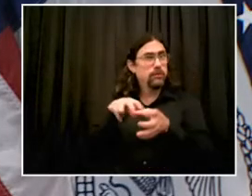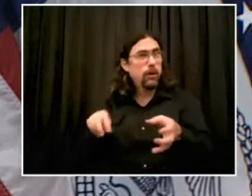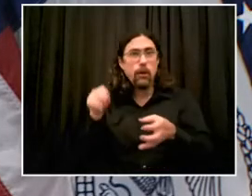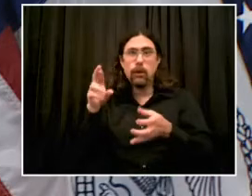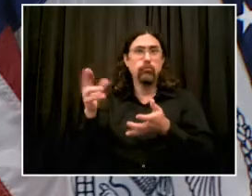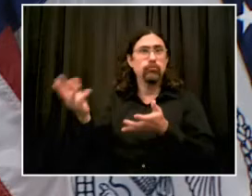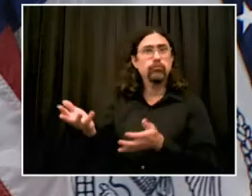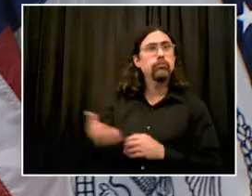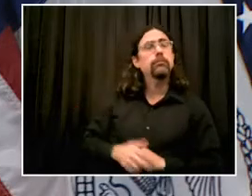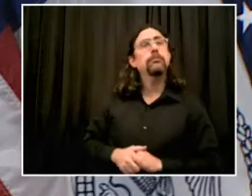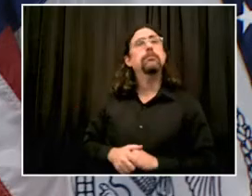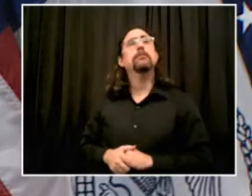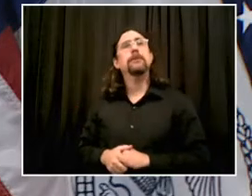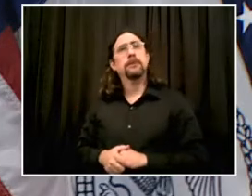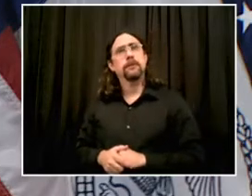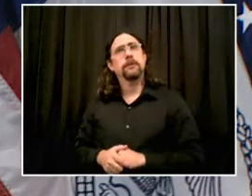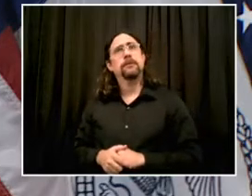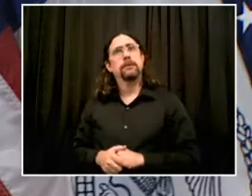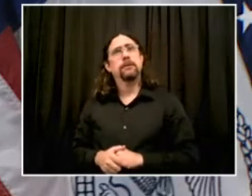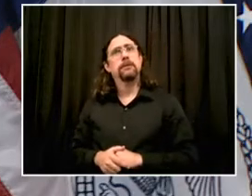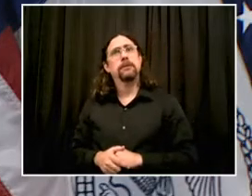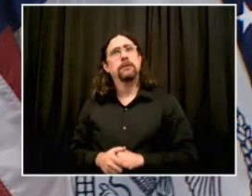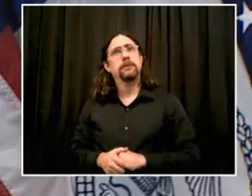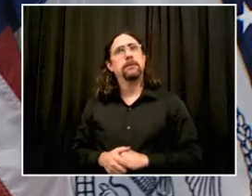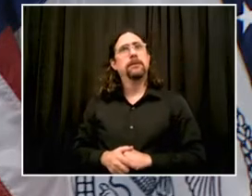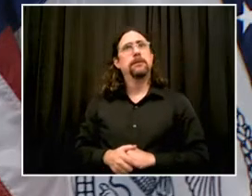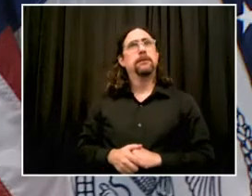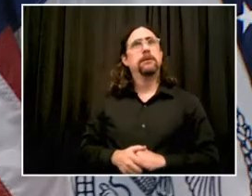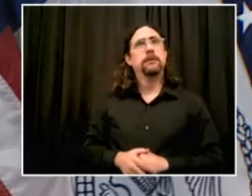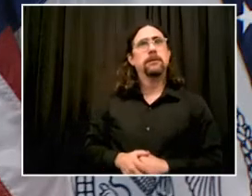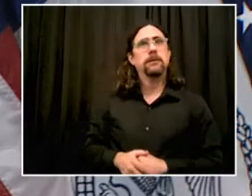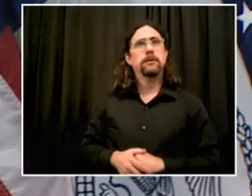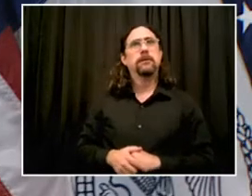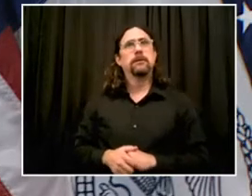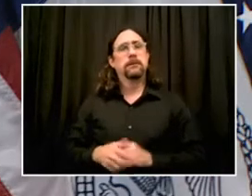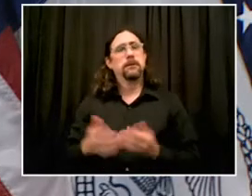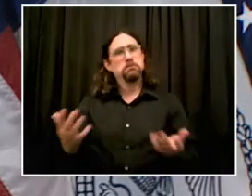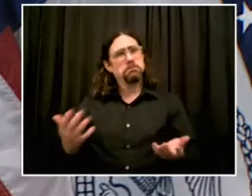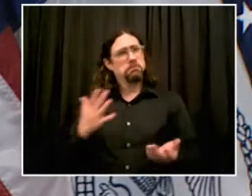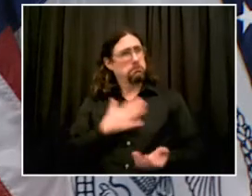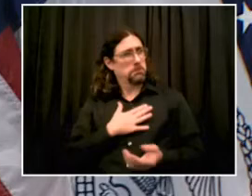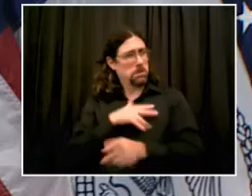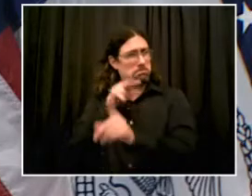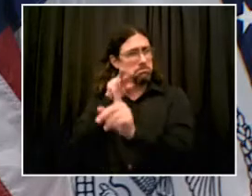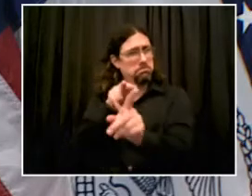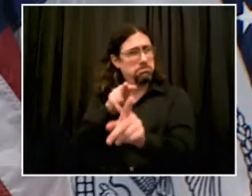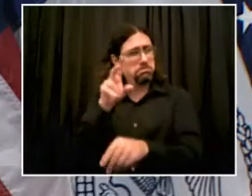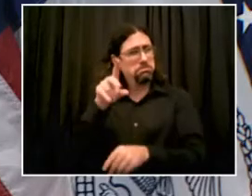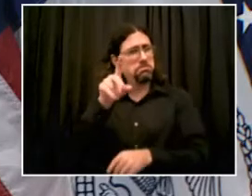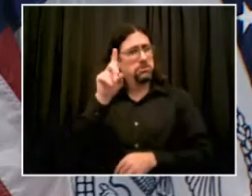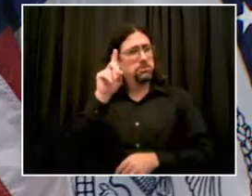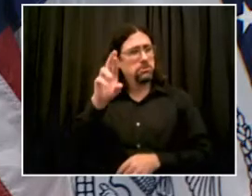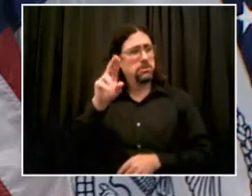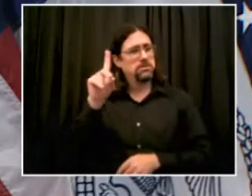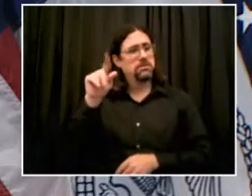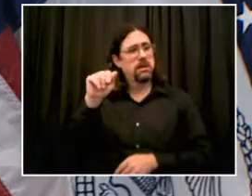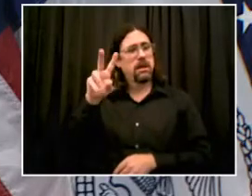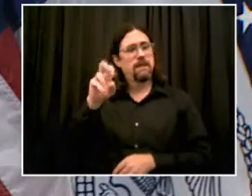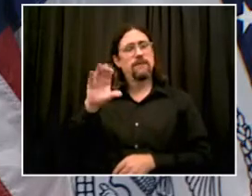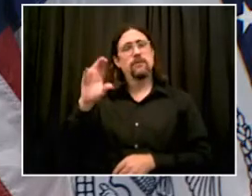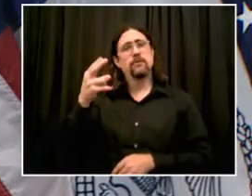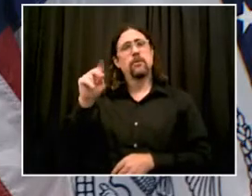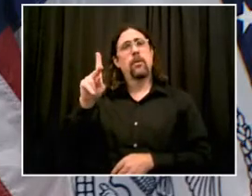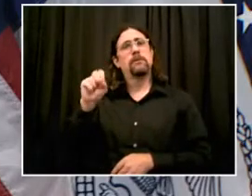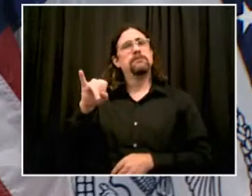So, you know, you always wish things would work out perfectly, but we're human beings. And in professional life, just like in the rest of human